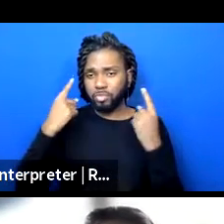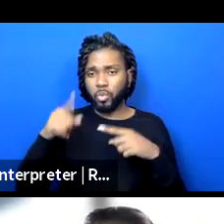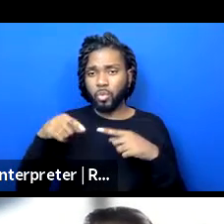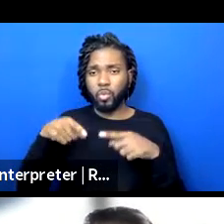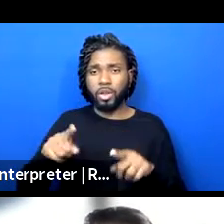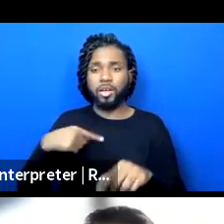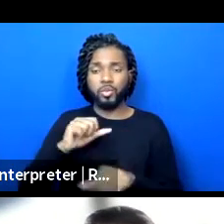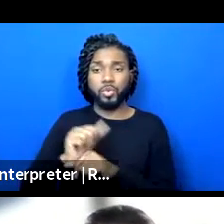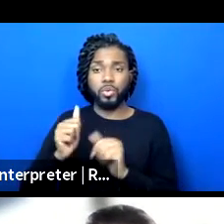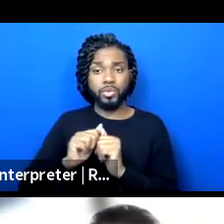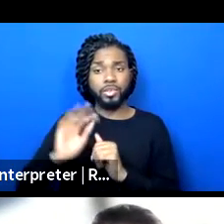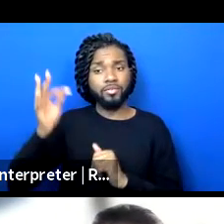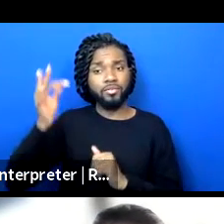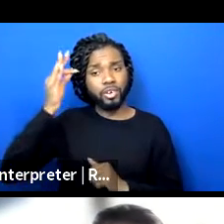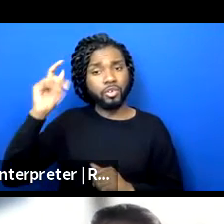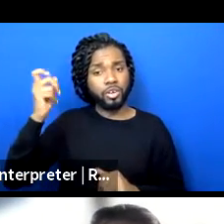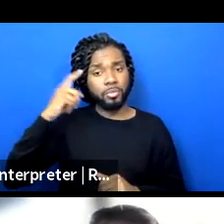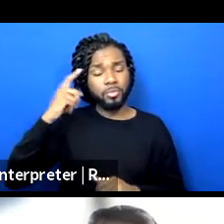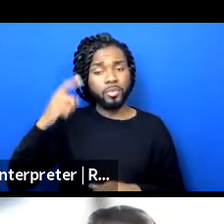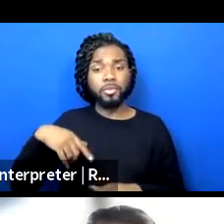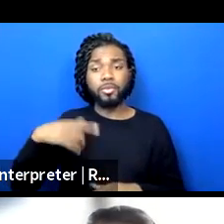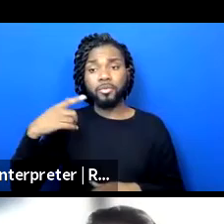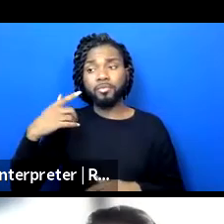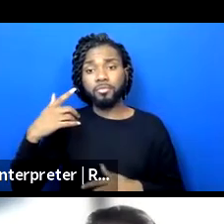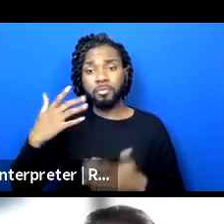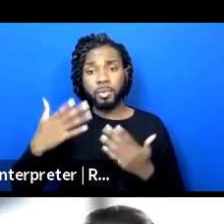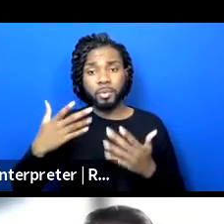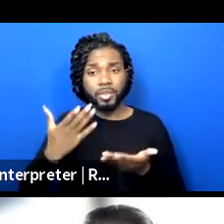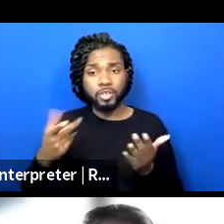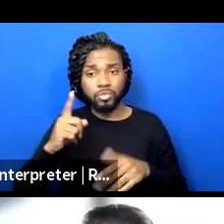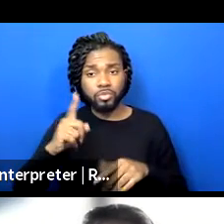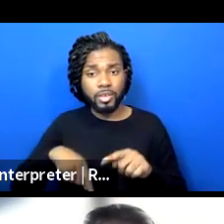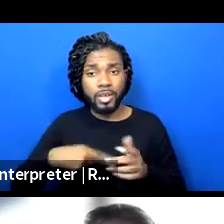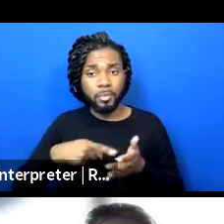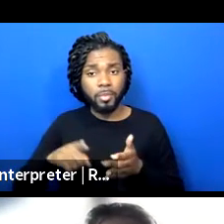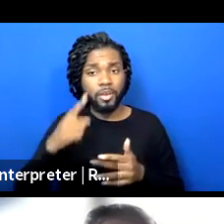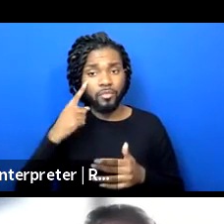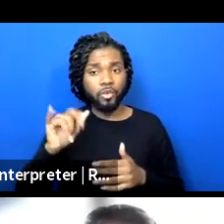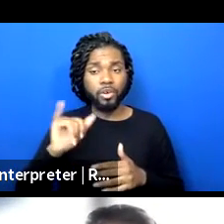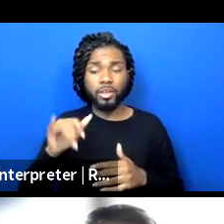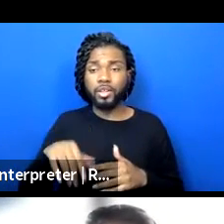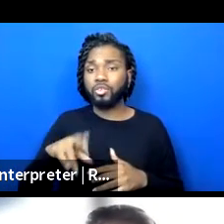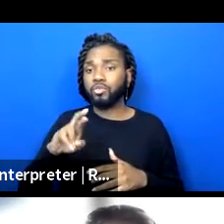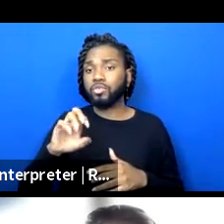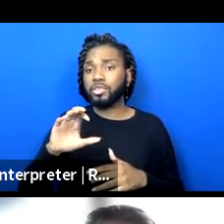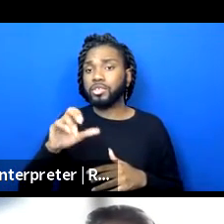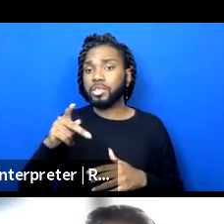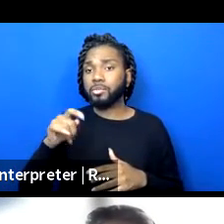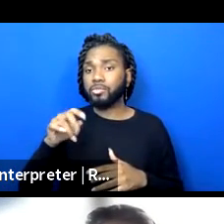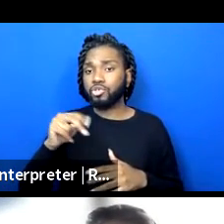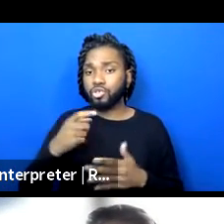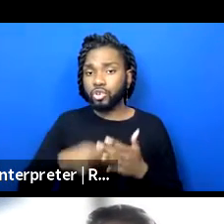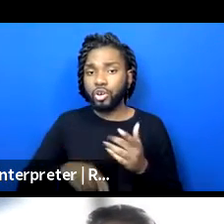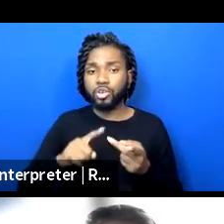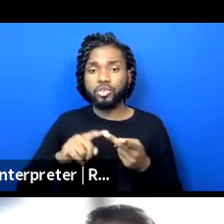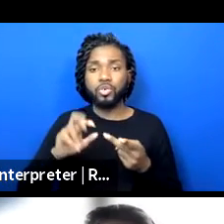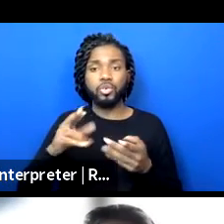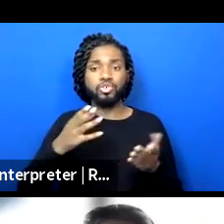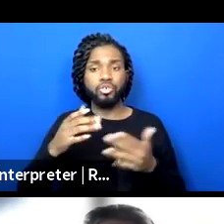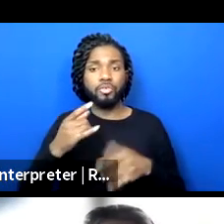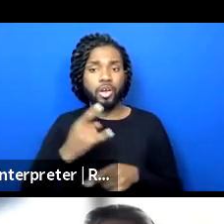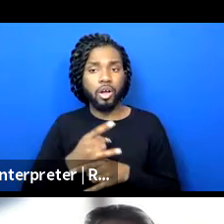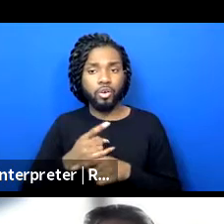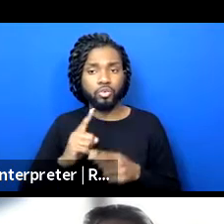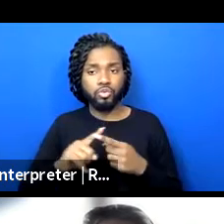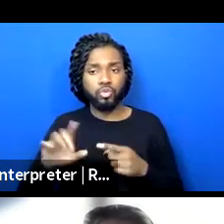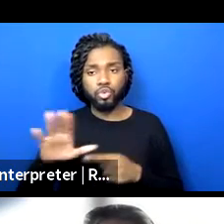mean, it's anything from things we can't pay for, like silly things like a reception cost or alcohol that you serve to your patrons. I mean,